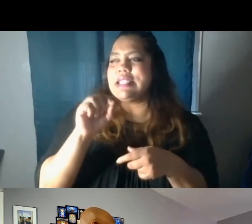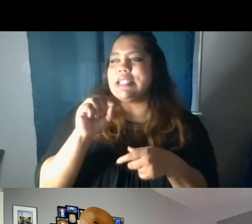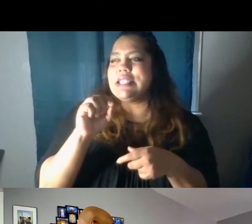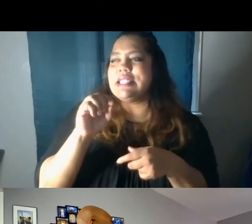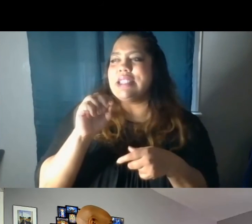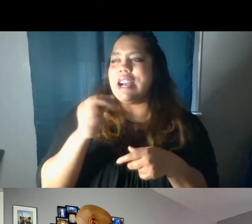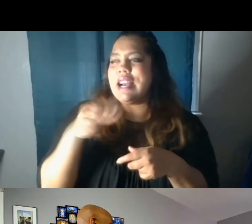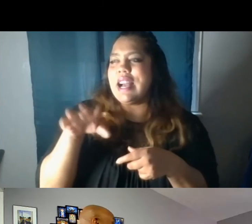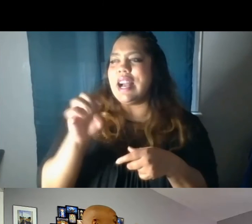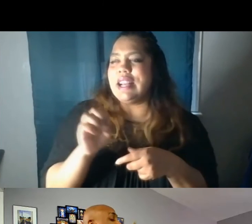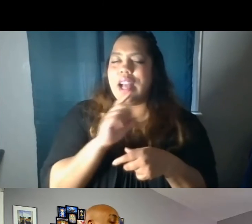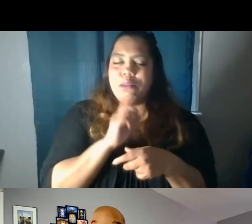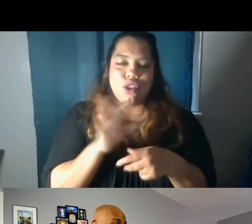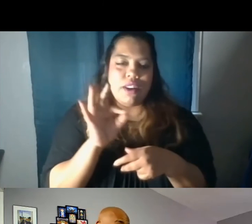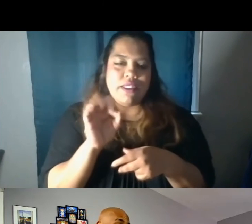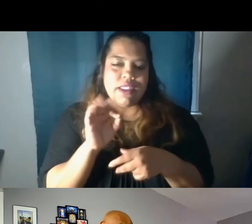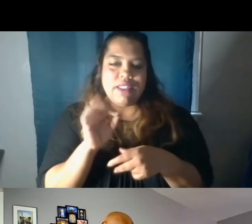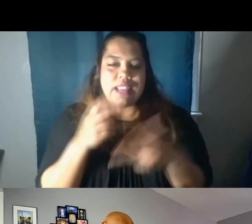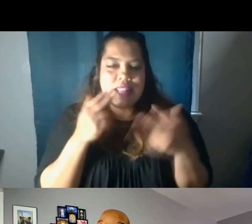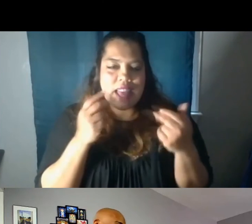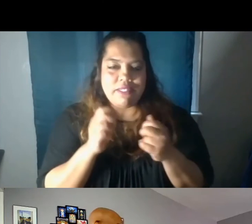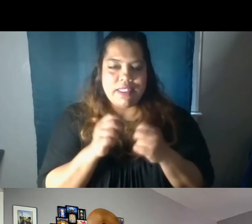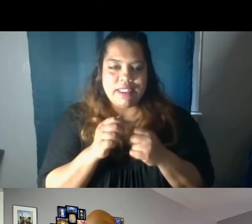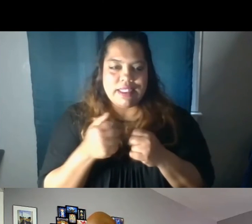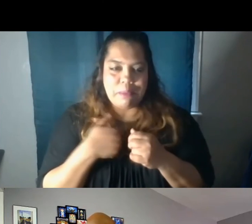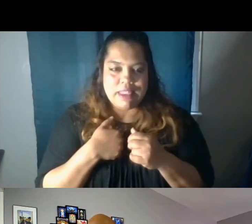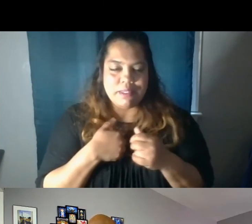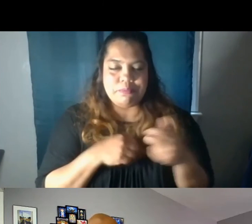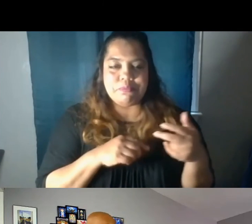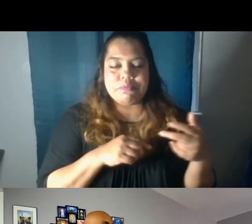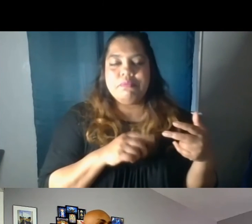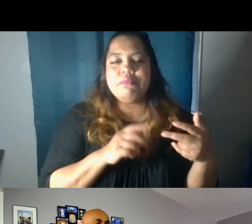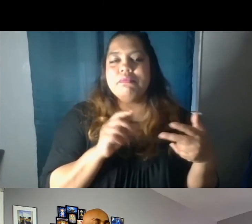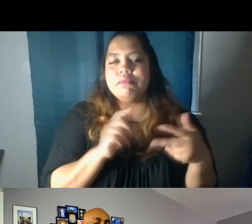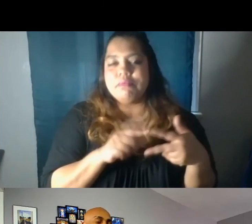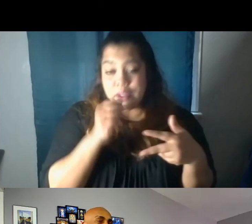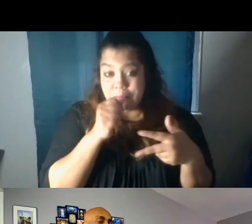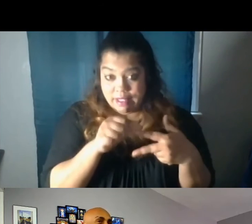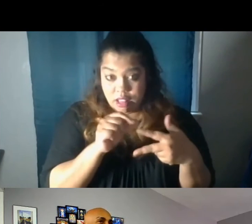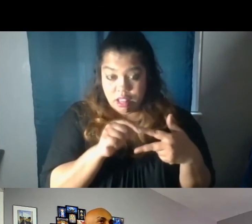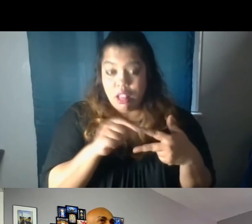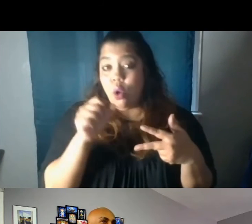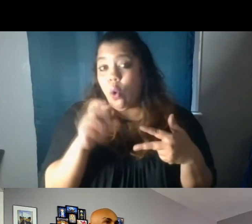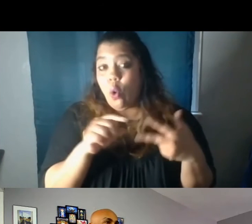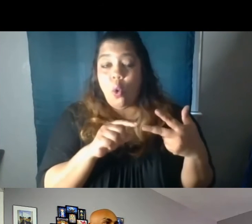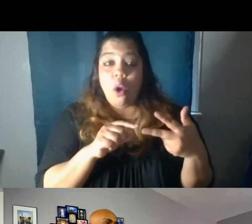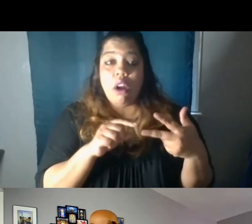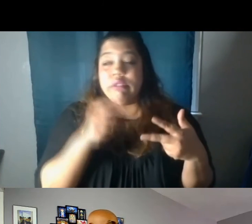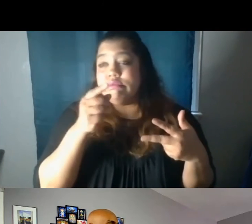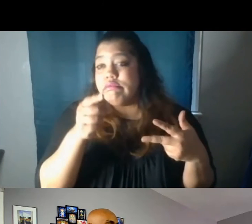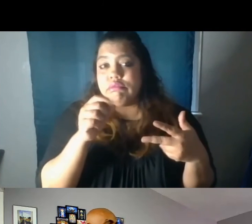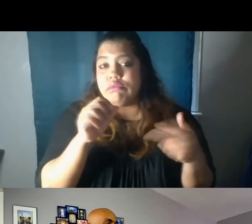I'm sure Fifi's laughing at me right now. Or through the postal mail. You may also designate a certain portion of your tithe